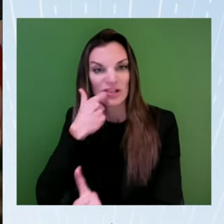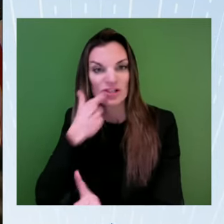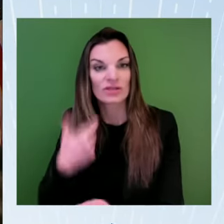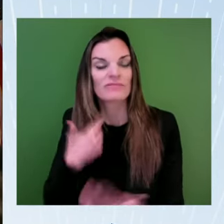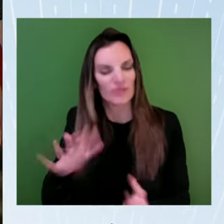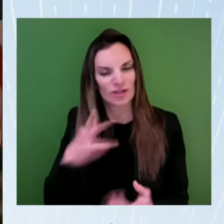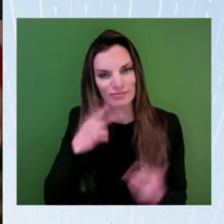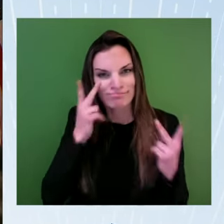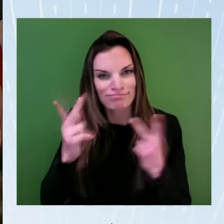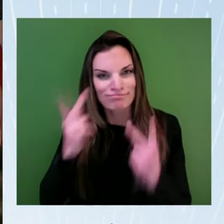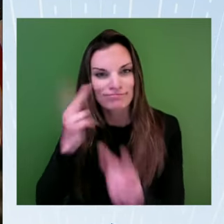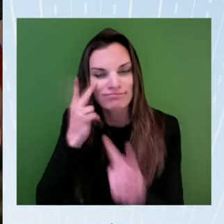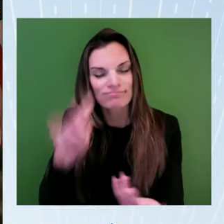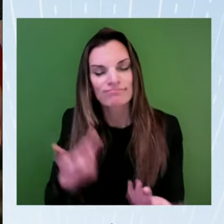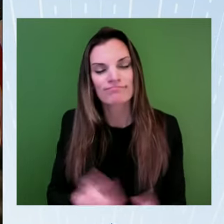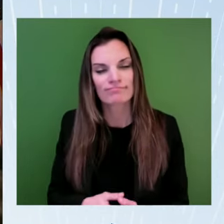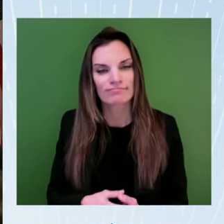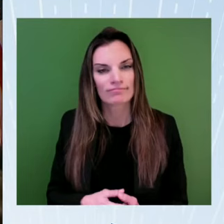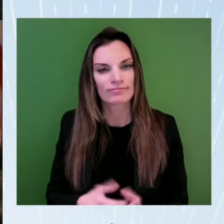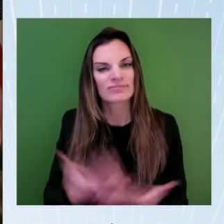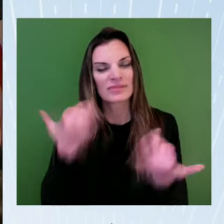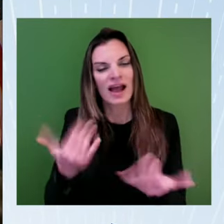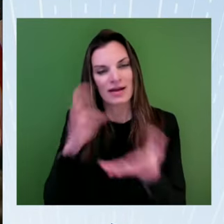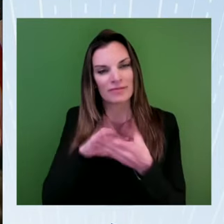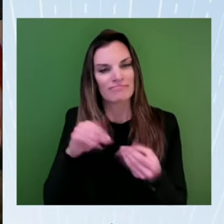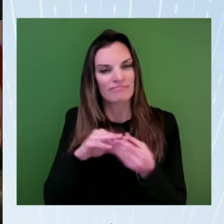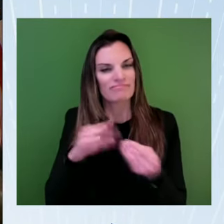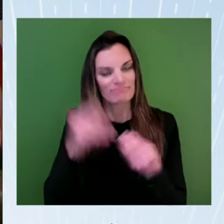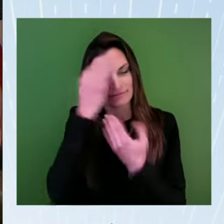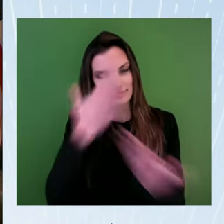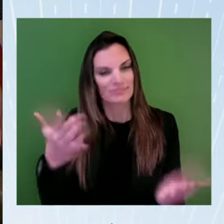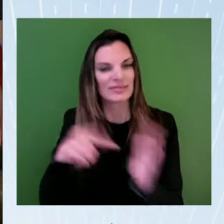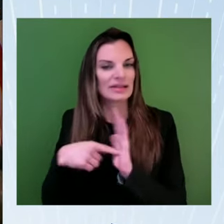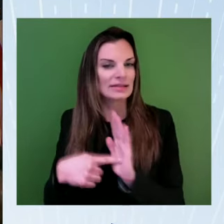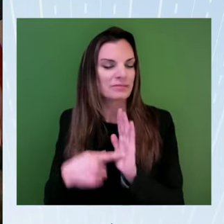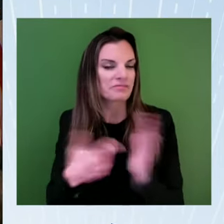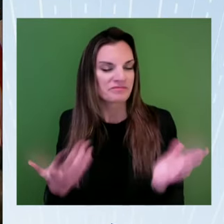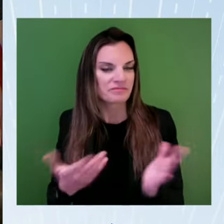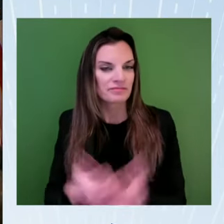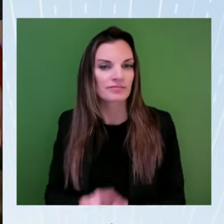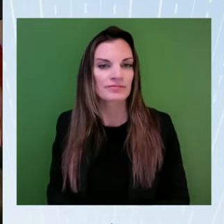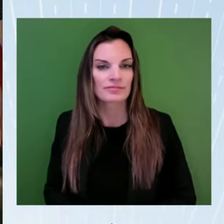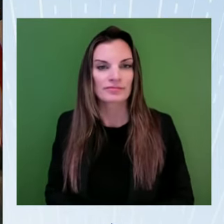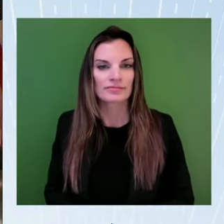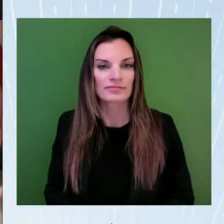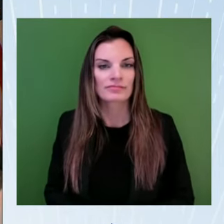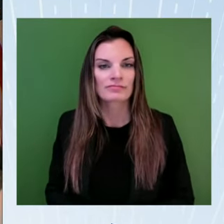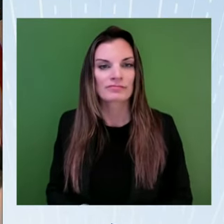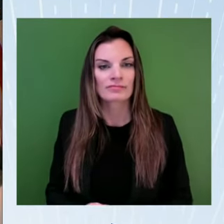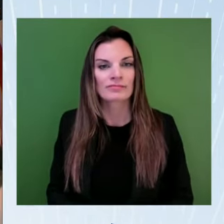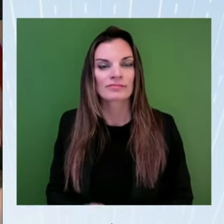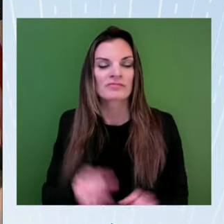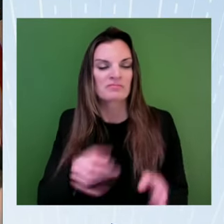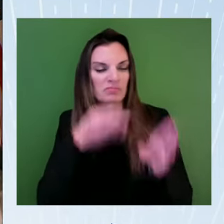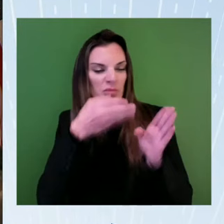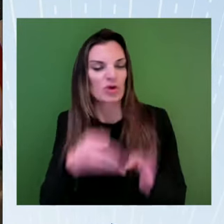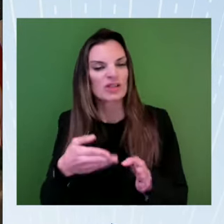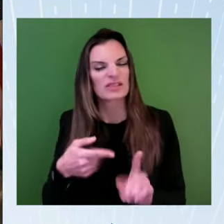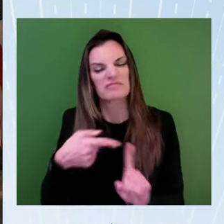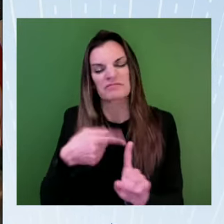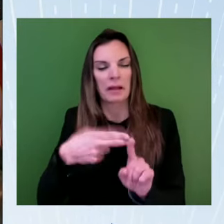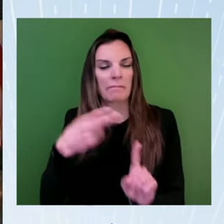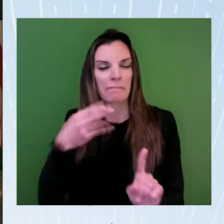I'll share an example, and you know, I'll call the patient Billy, and I wrote about it in USA Today